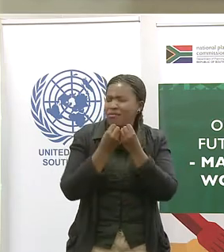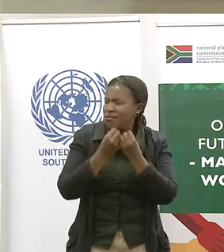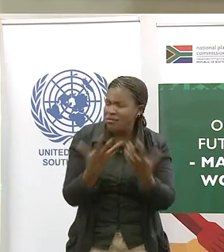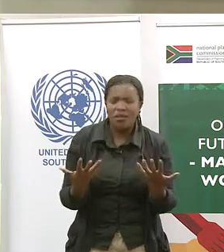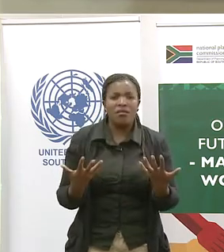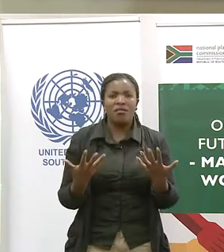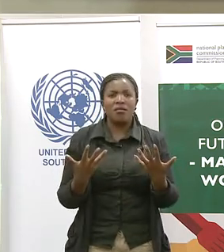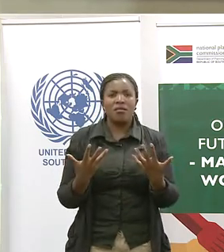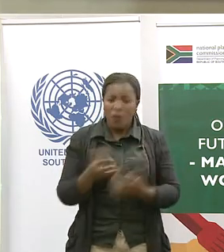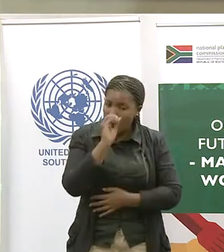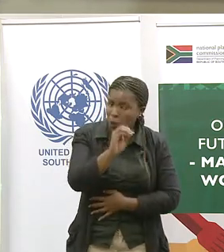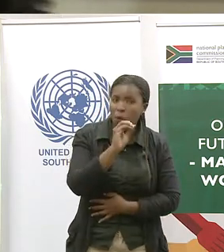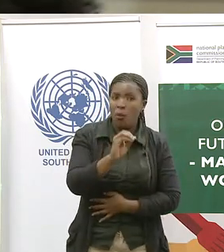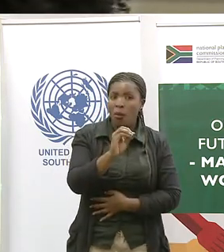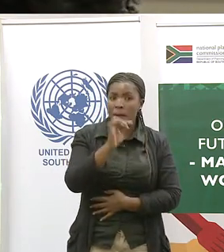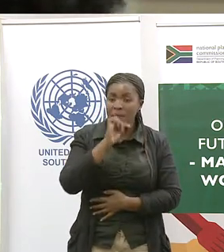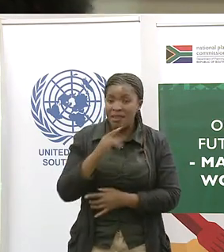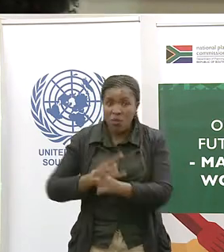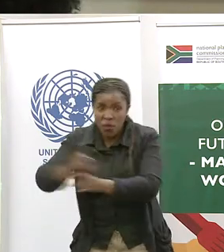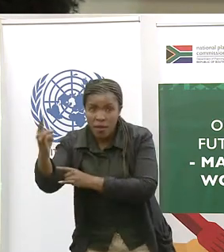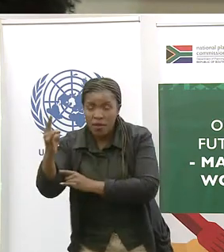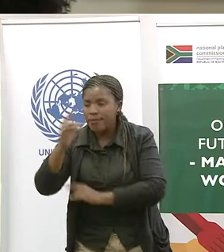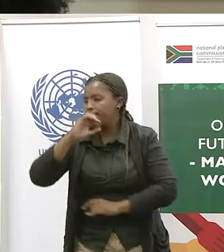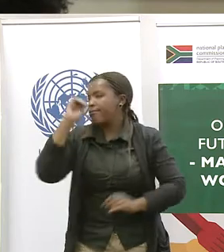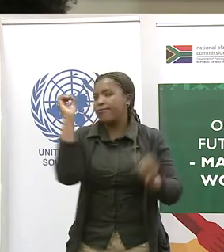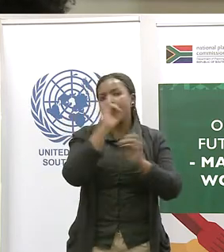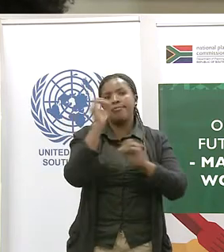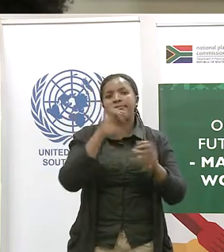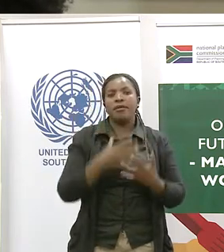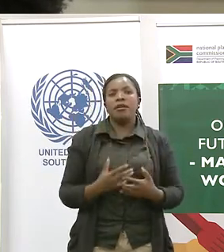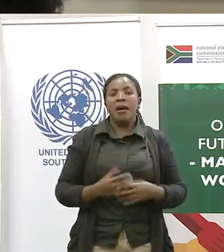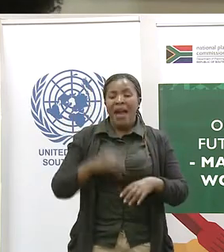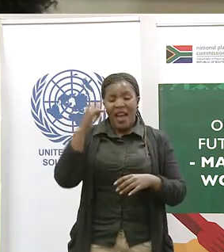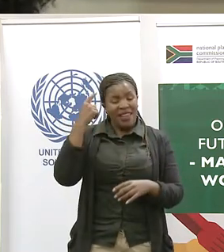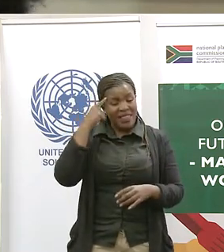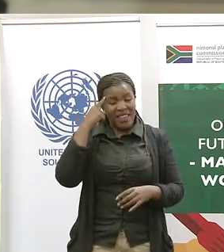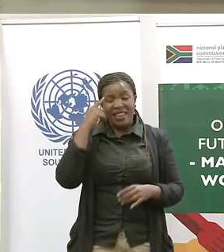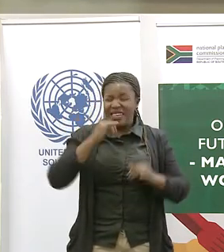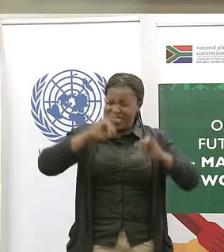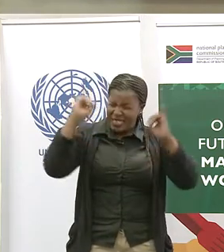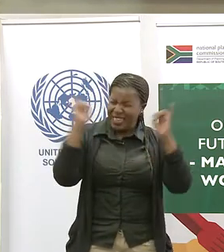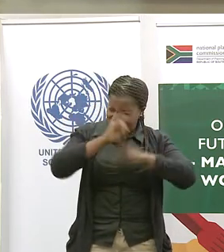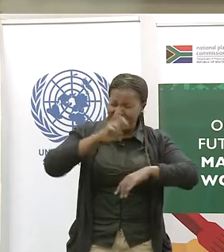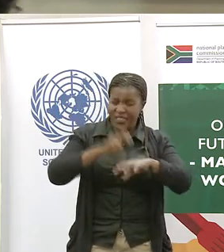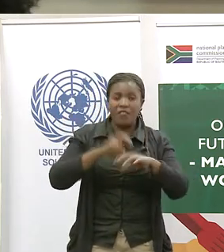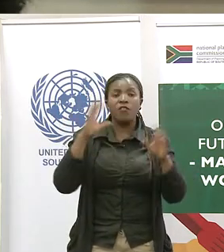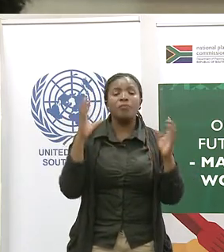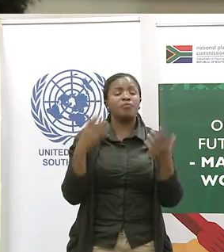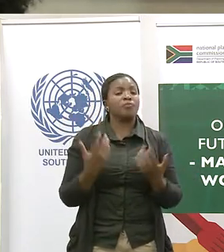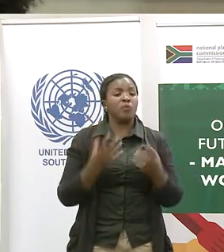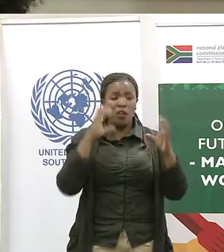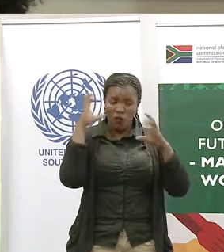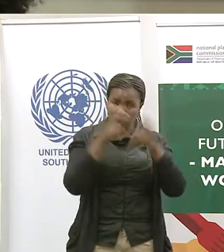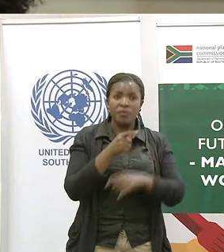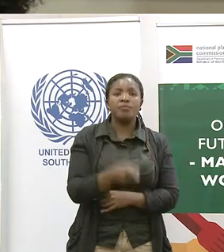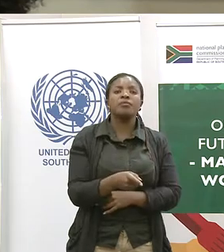that, we are going to be in very, very serious trouble. And we must not complete the theoretical and